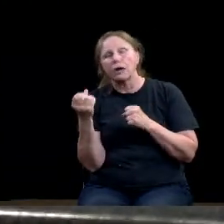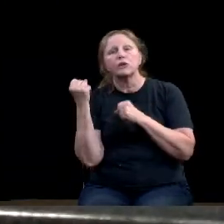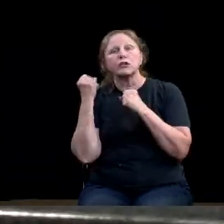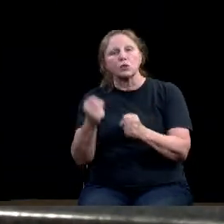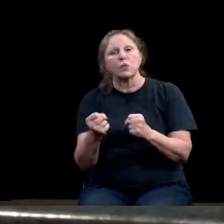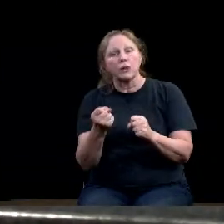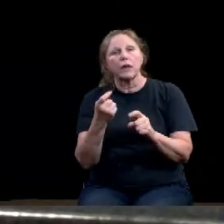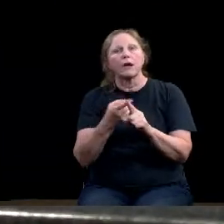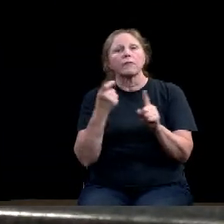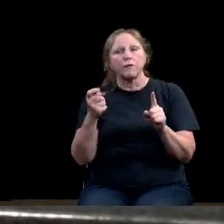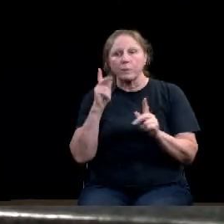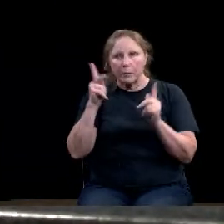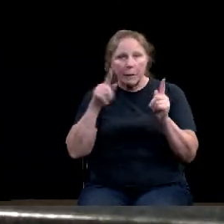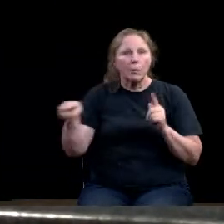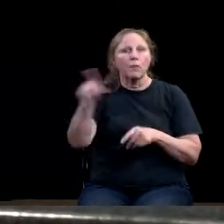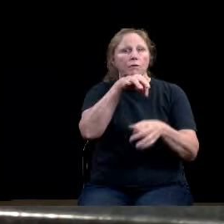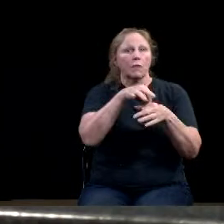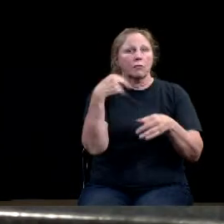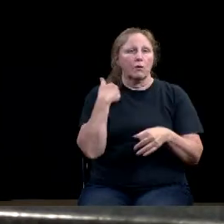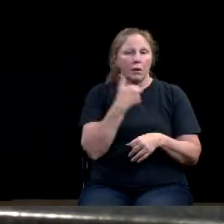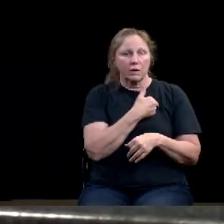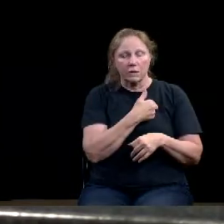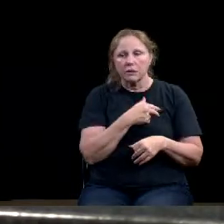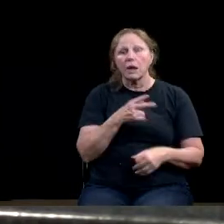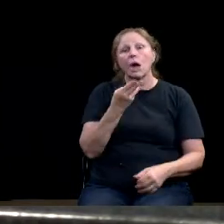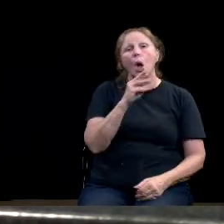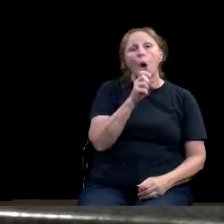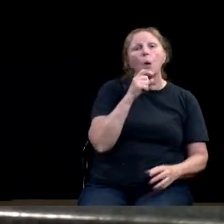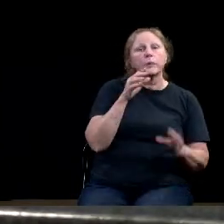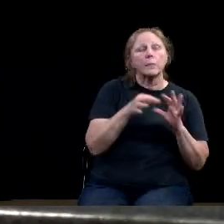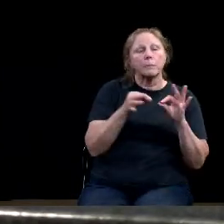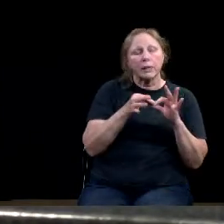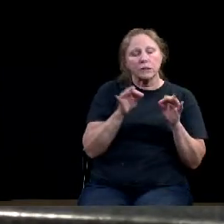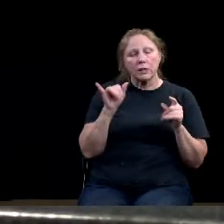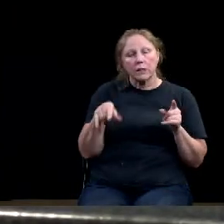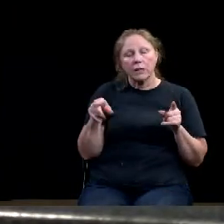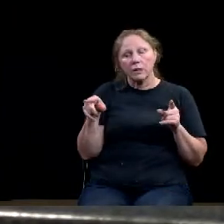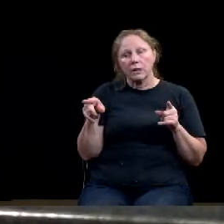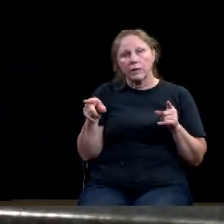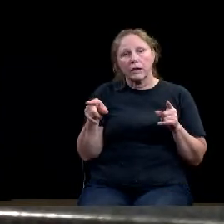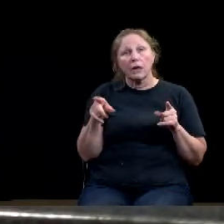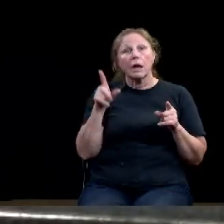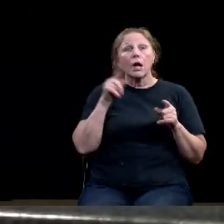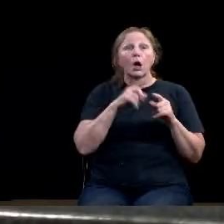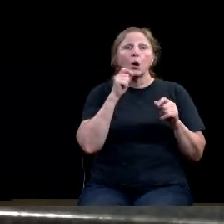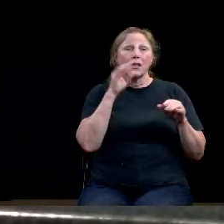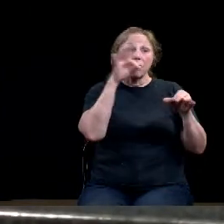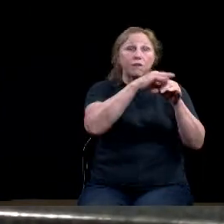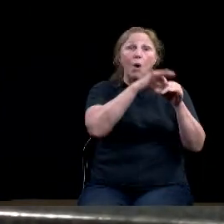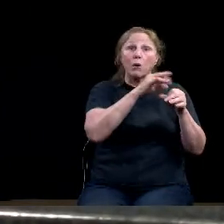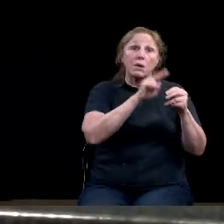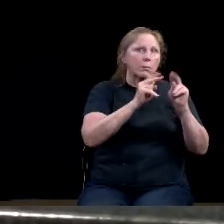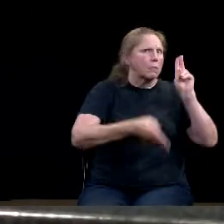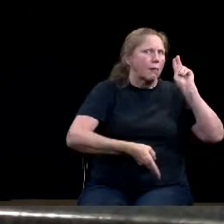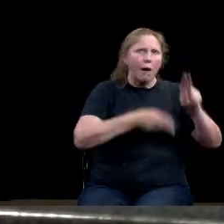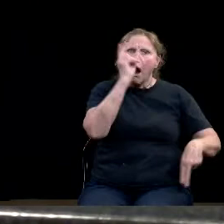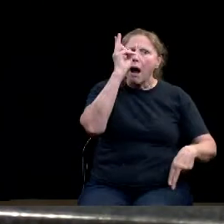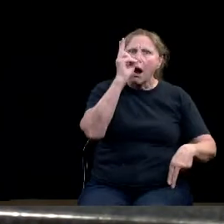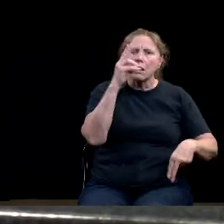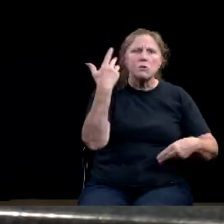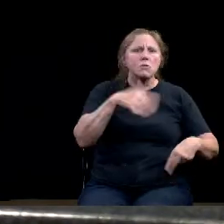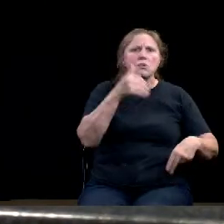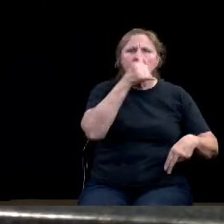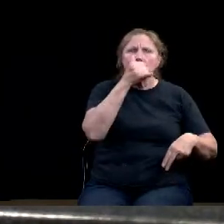turnout, voter turnout this time, and I think that that is just on a wave of momentum from